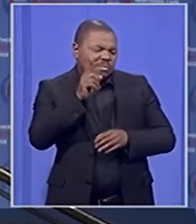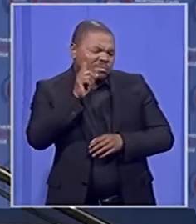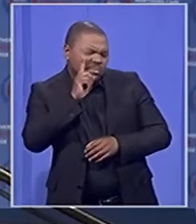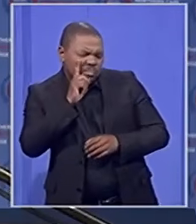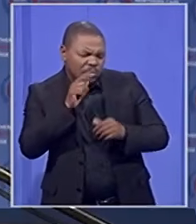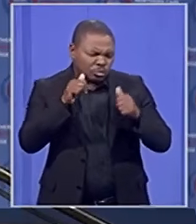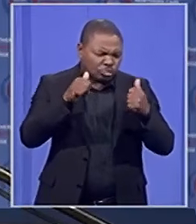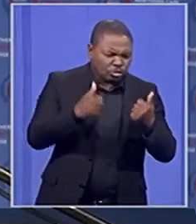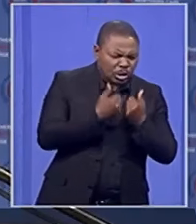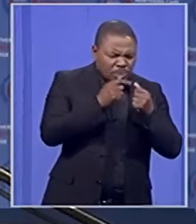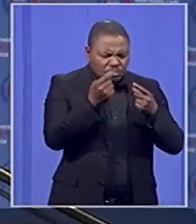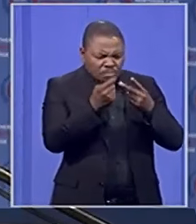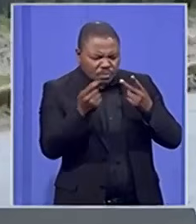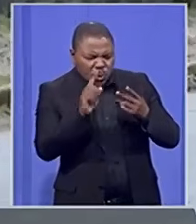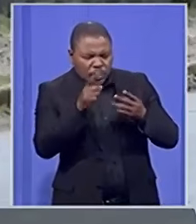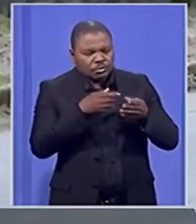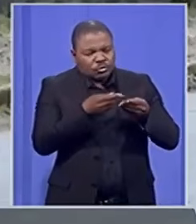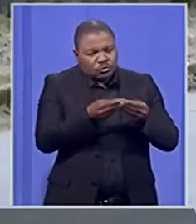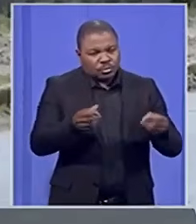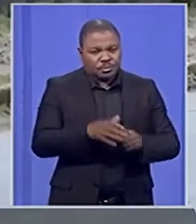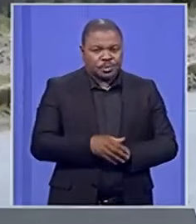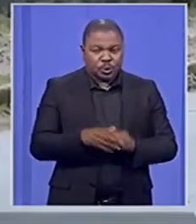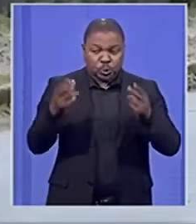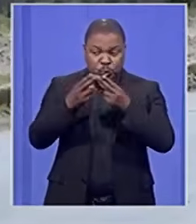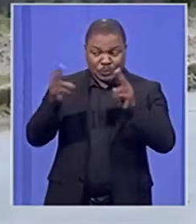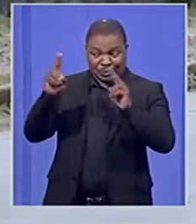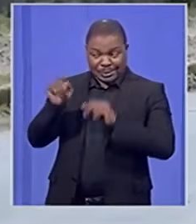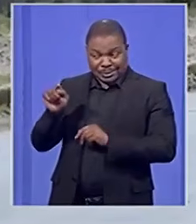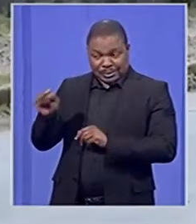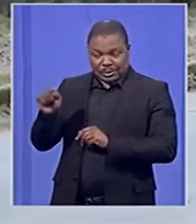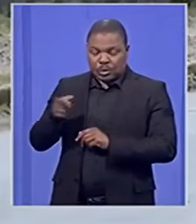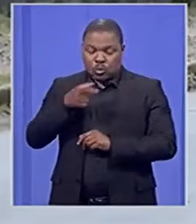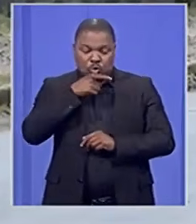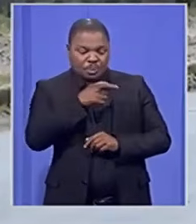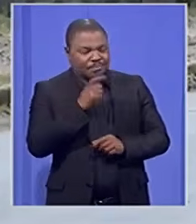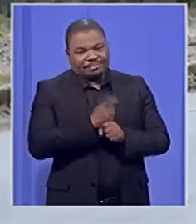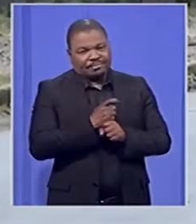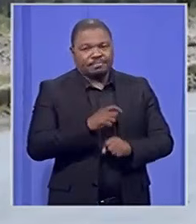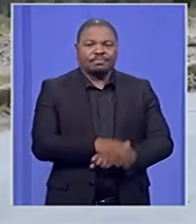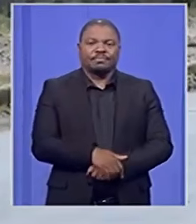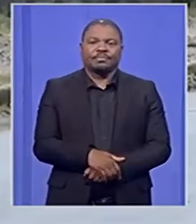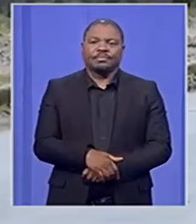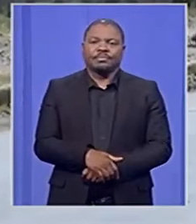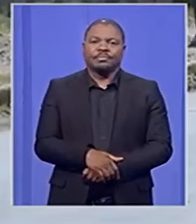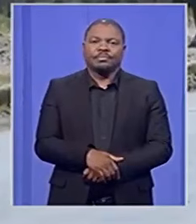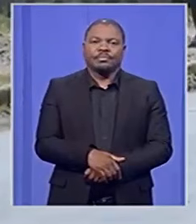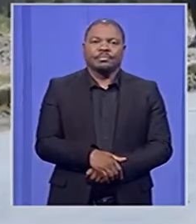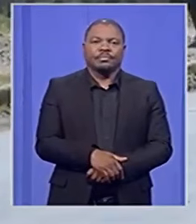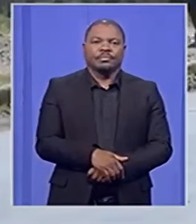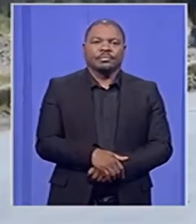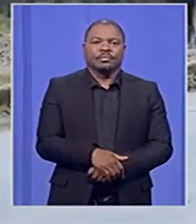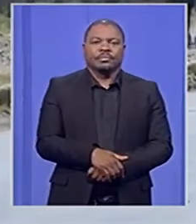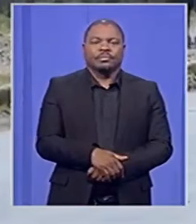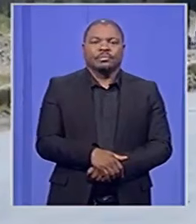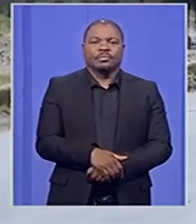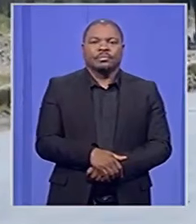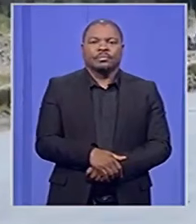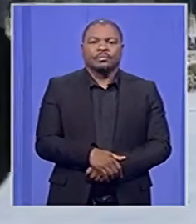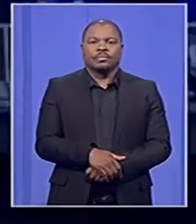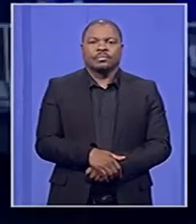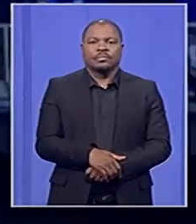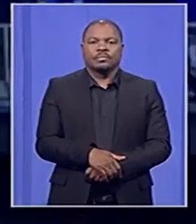tse di lebaneng baithuti. University ga ya neelana ka tshwaelo. Karabo Sioko, dikgang tsa SABC, Kimberley.